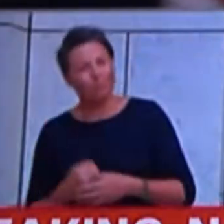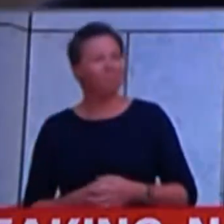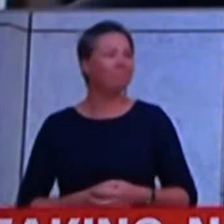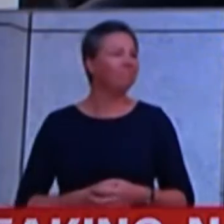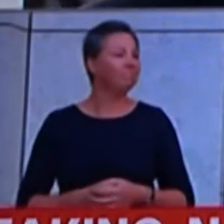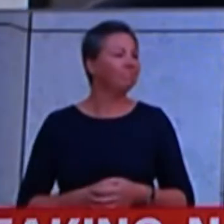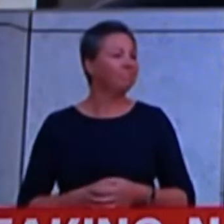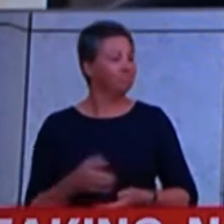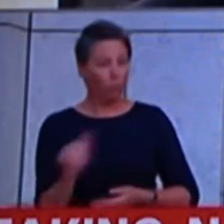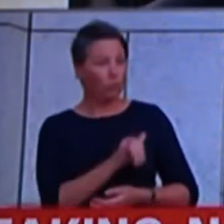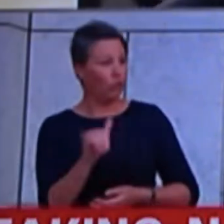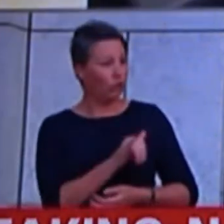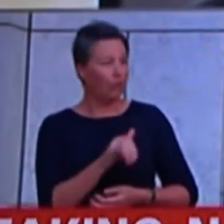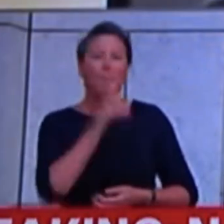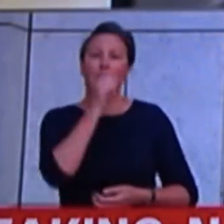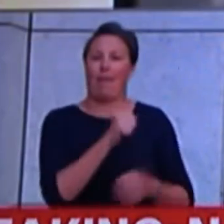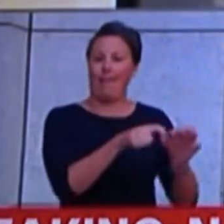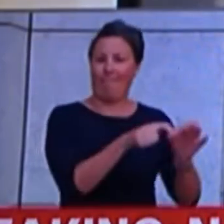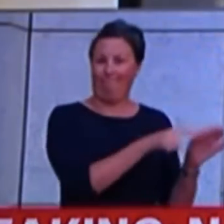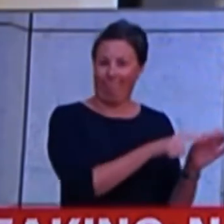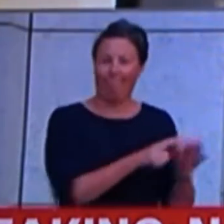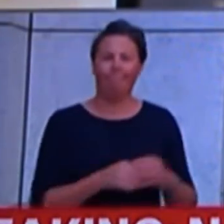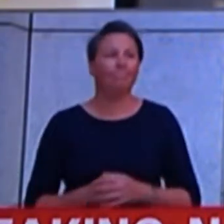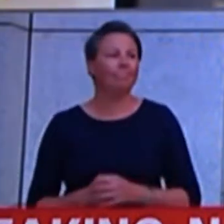So you go. Prime Minister, when Brett Walker led the